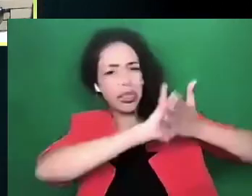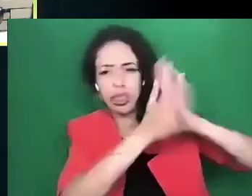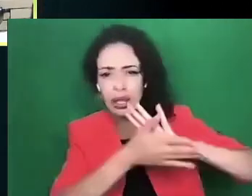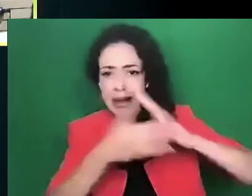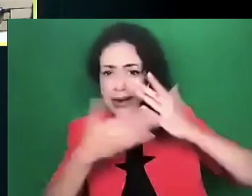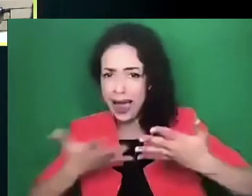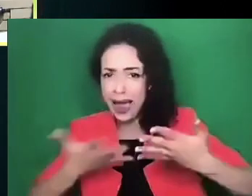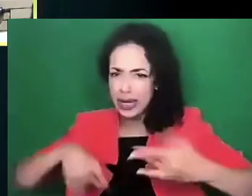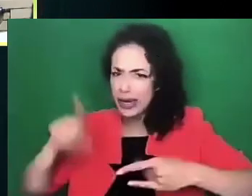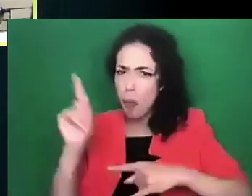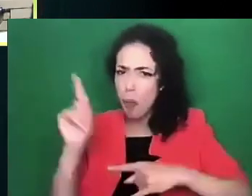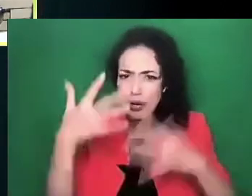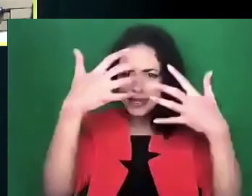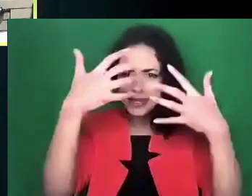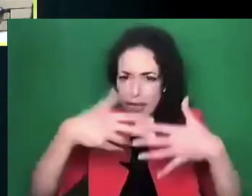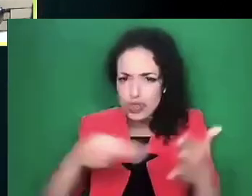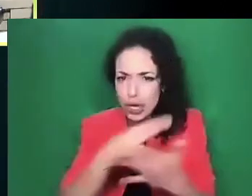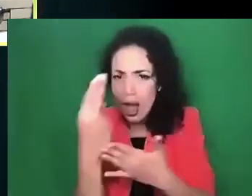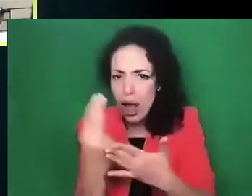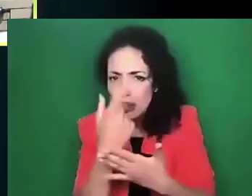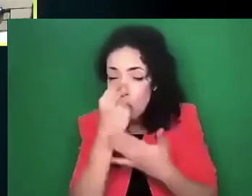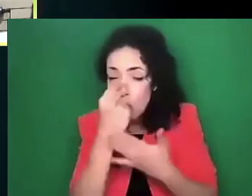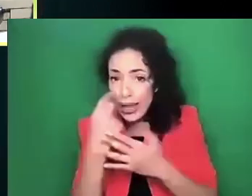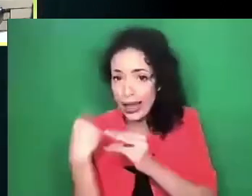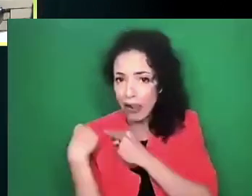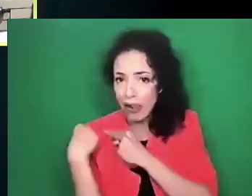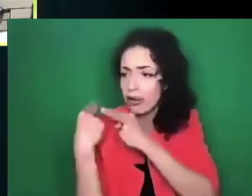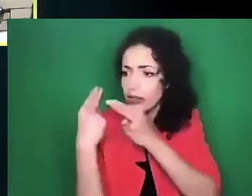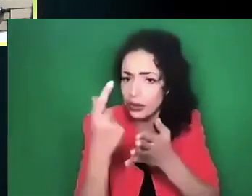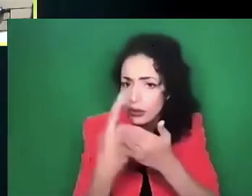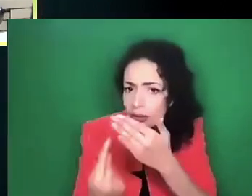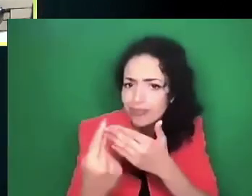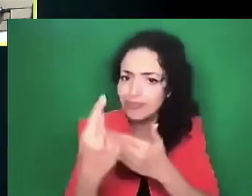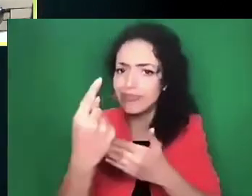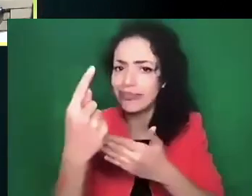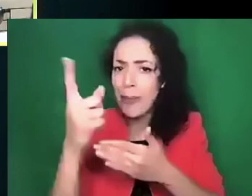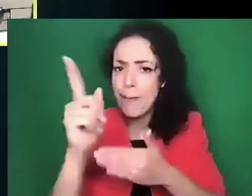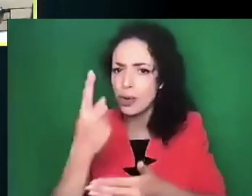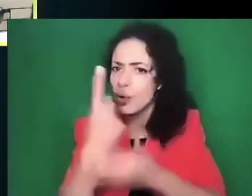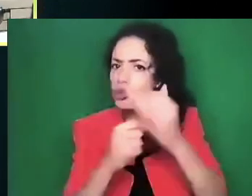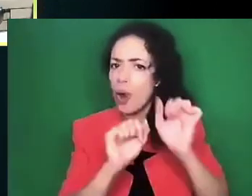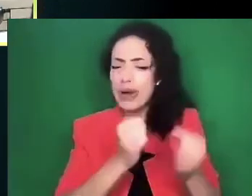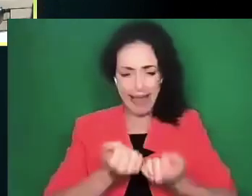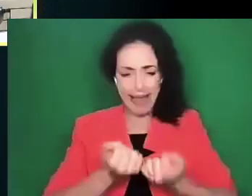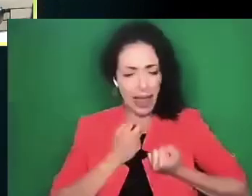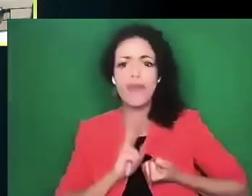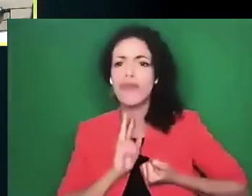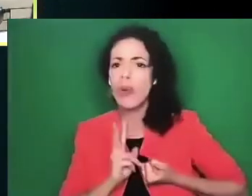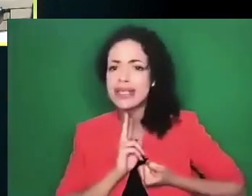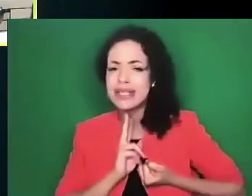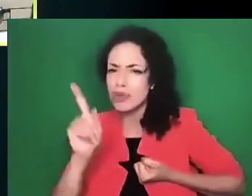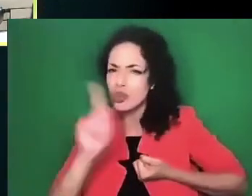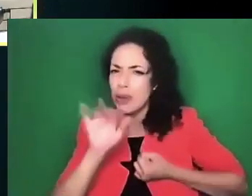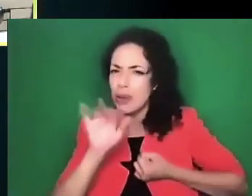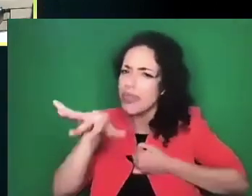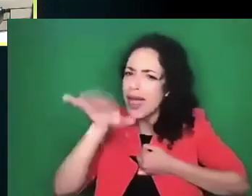actually give agency, not just to our voice, but to the people in the place in engaging with